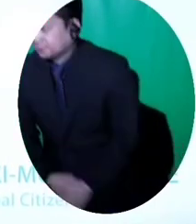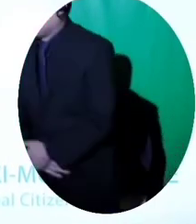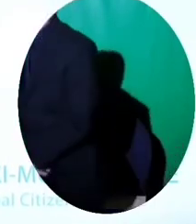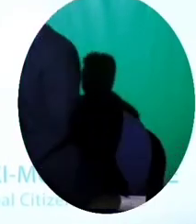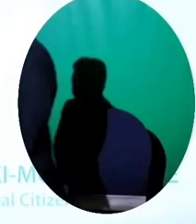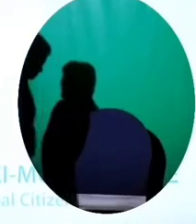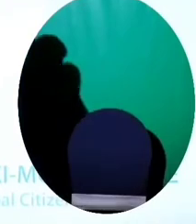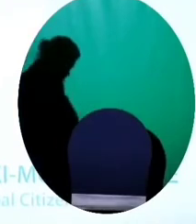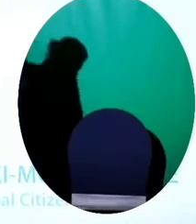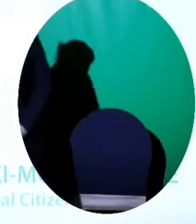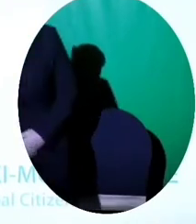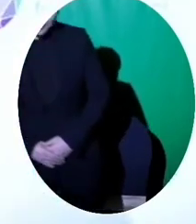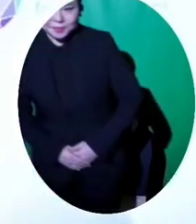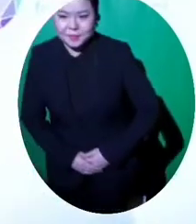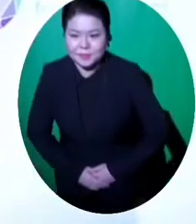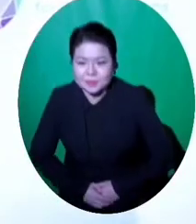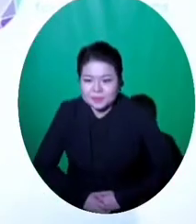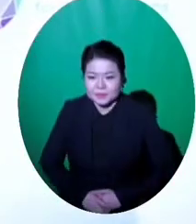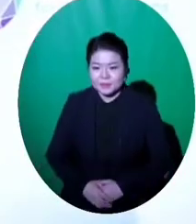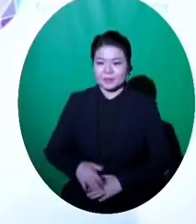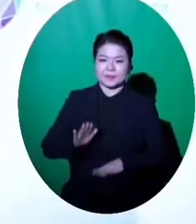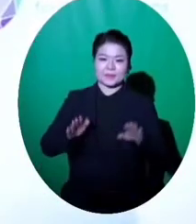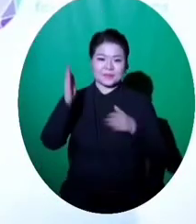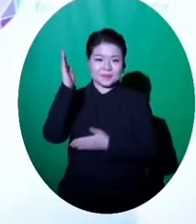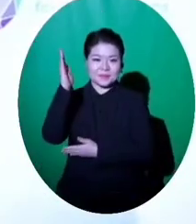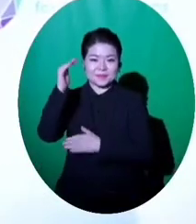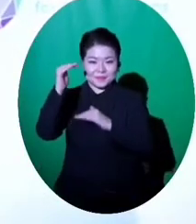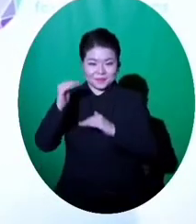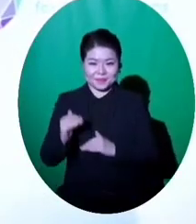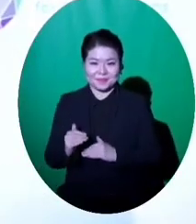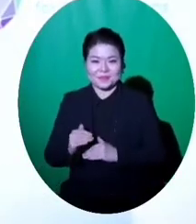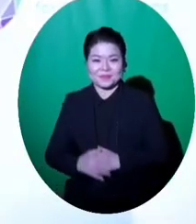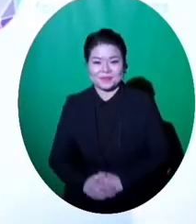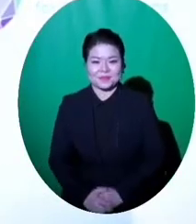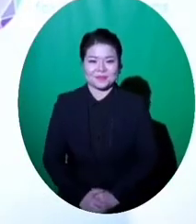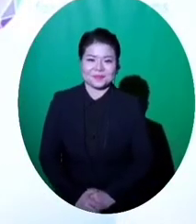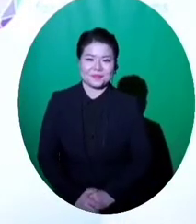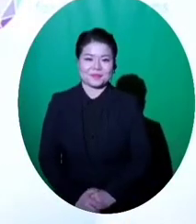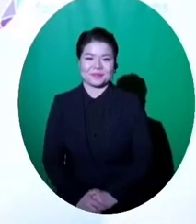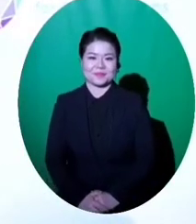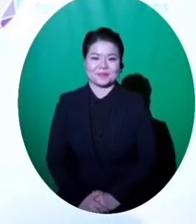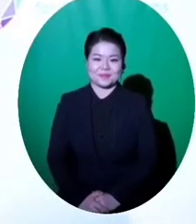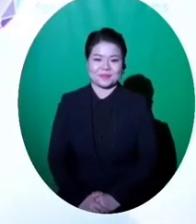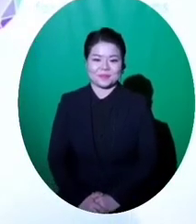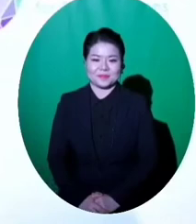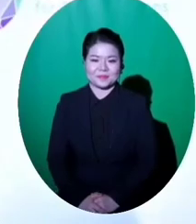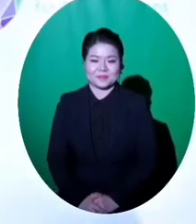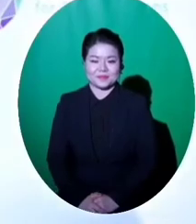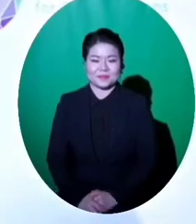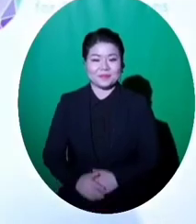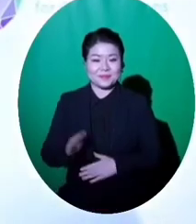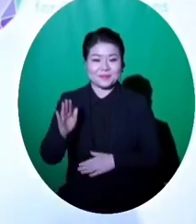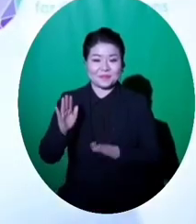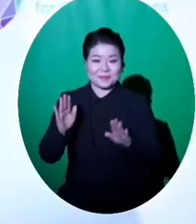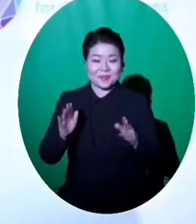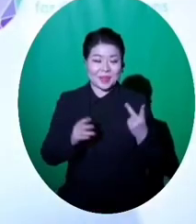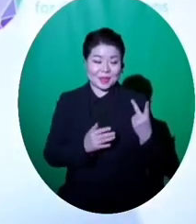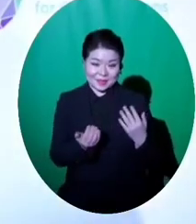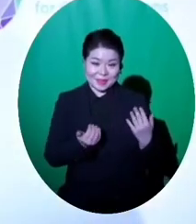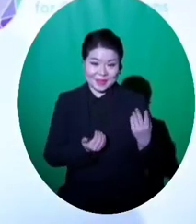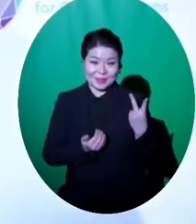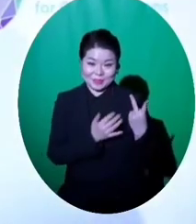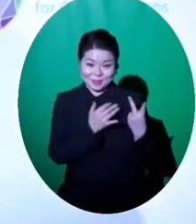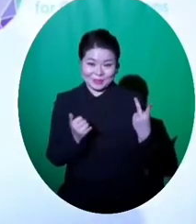Go ahead. Yes, thank you. Mm-hmm. And thanks to both of you who presented earlier, and super happy to be